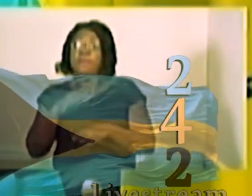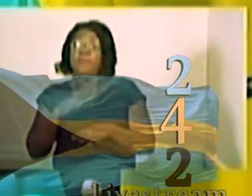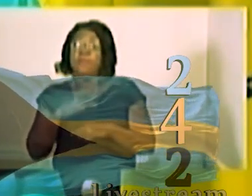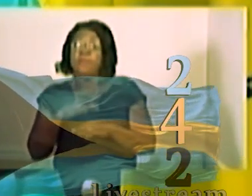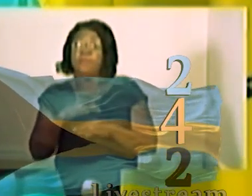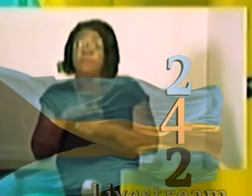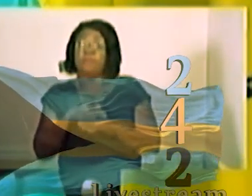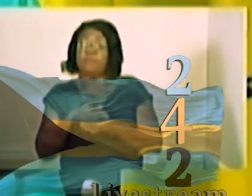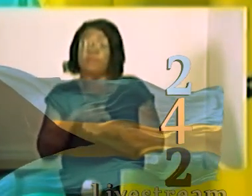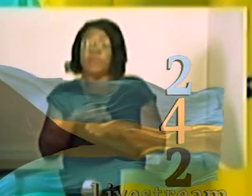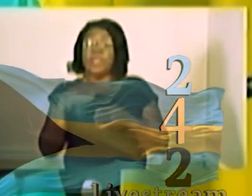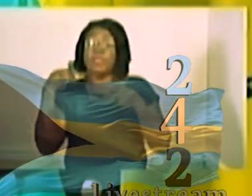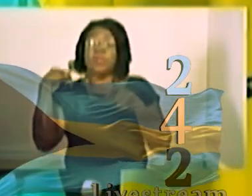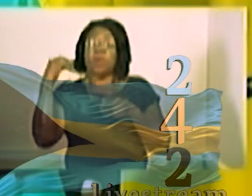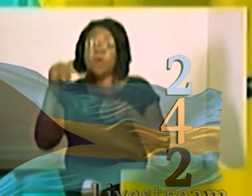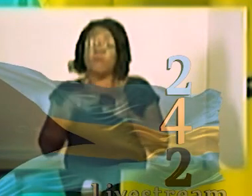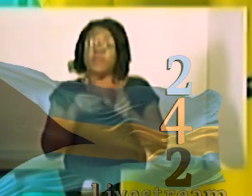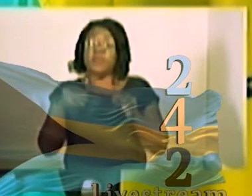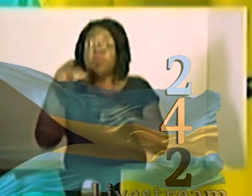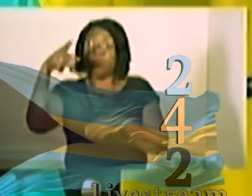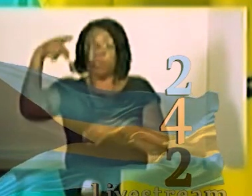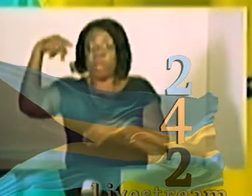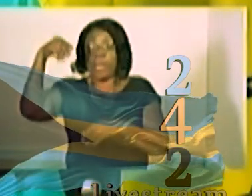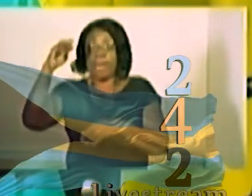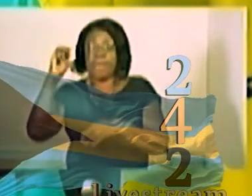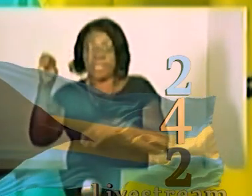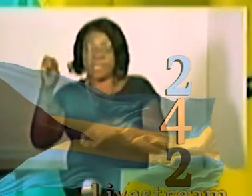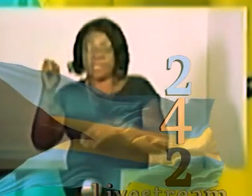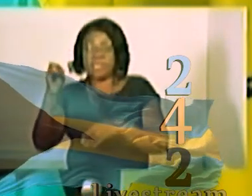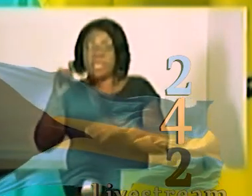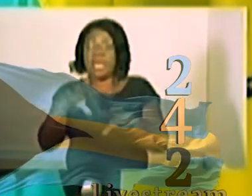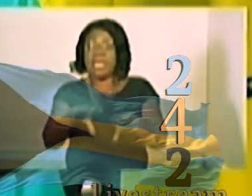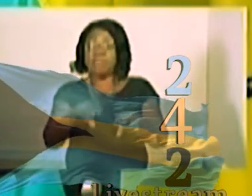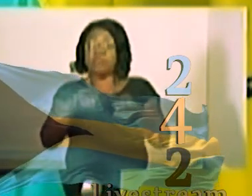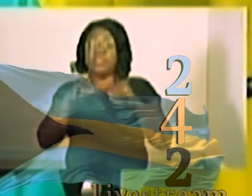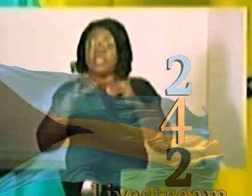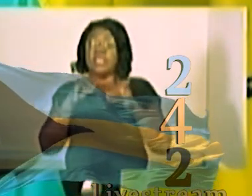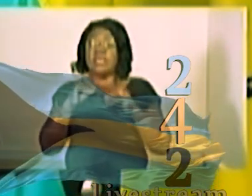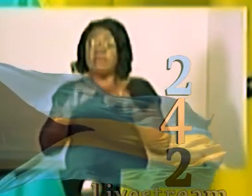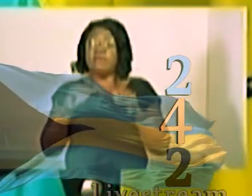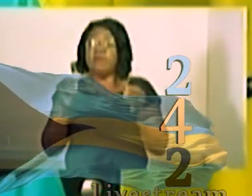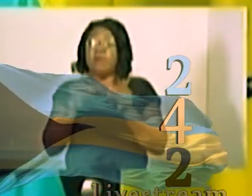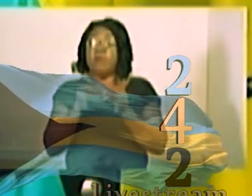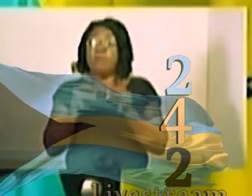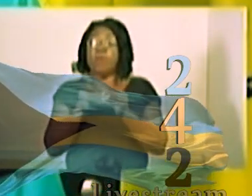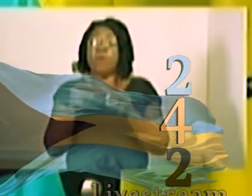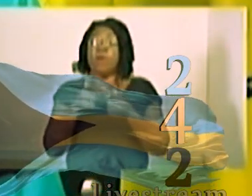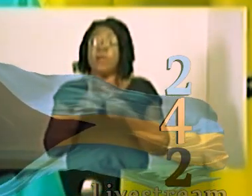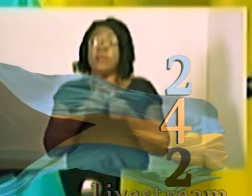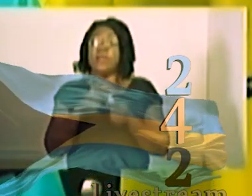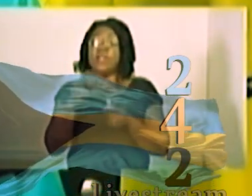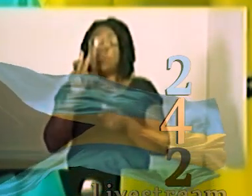opm.gov.bs, the Office of the Prime Minister has received more than